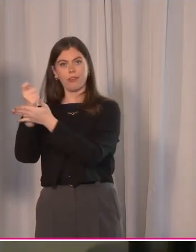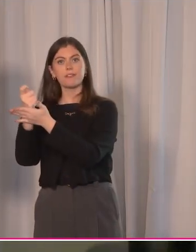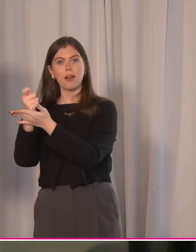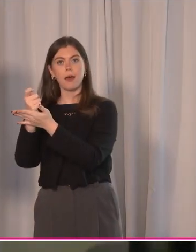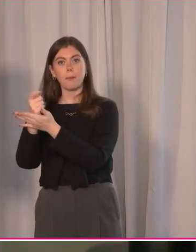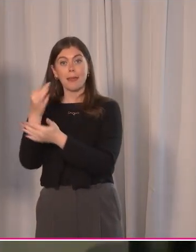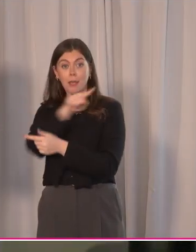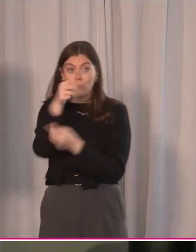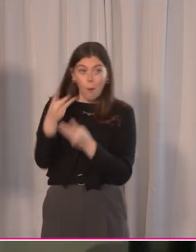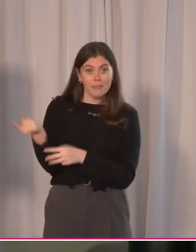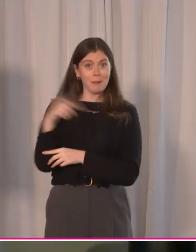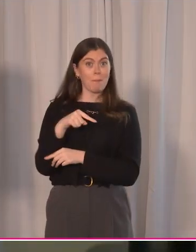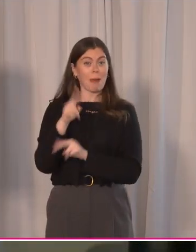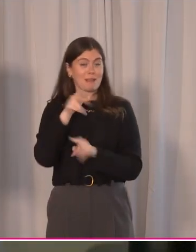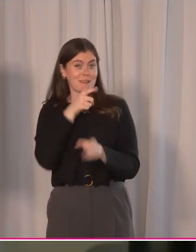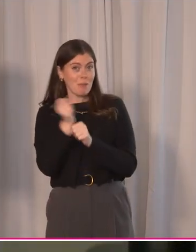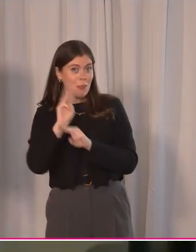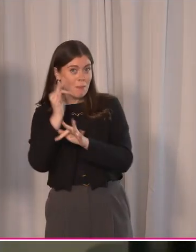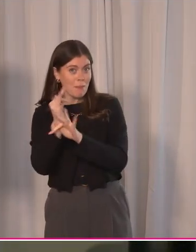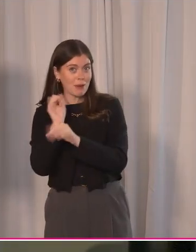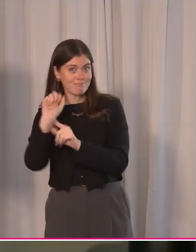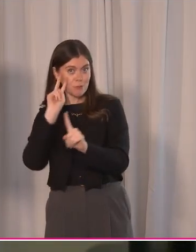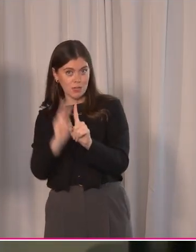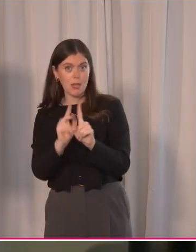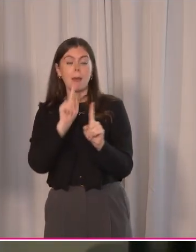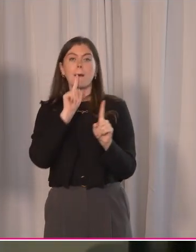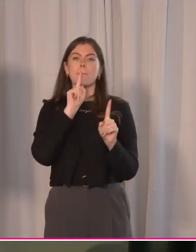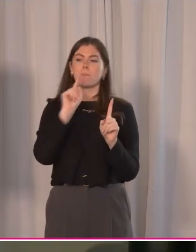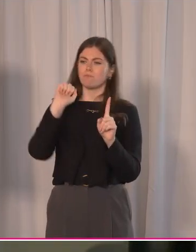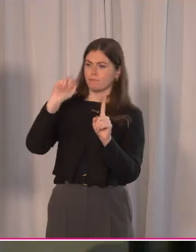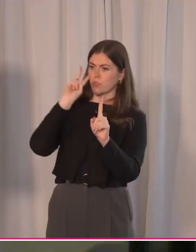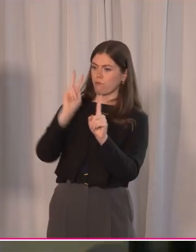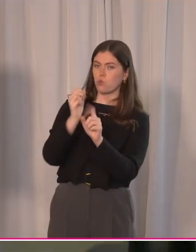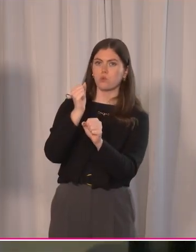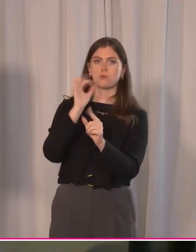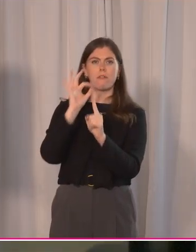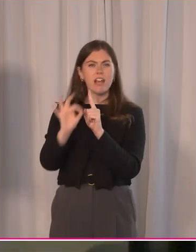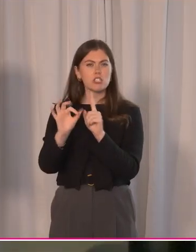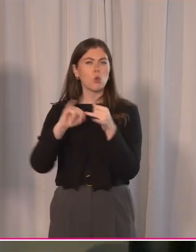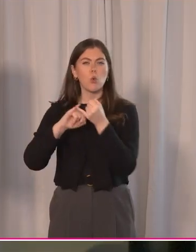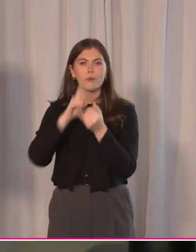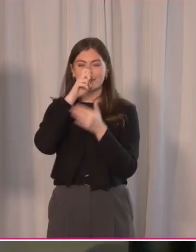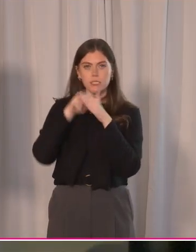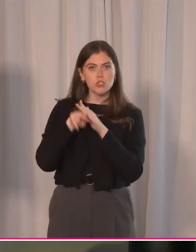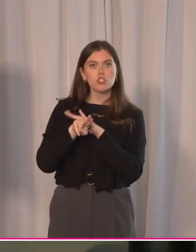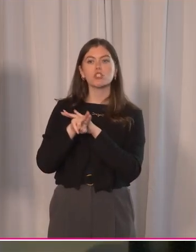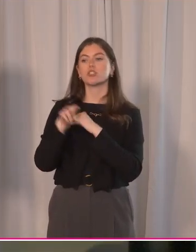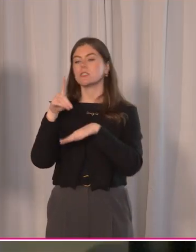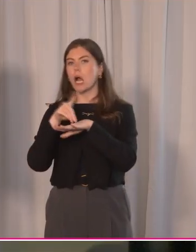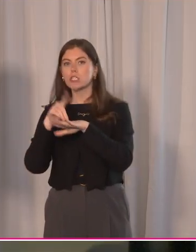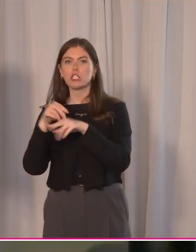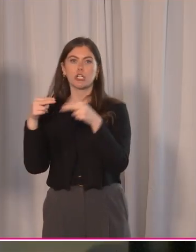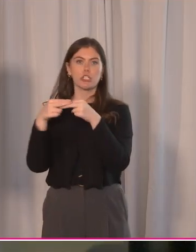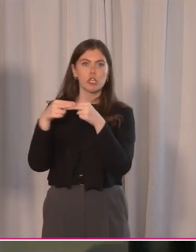you want me to come back. The views of the professionals, which were teachers, doctors, nurses,